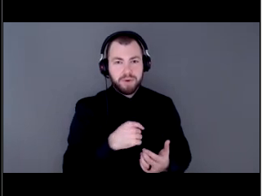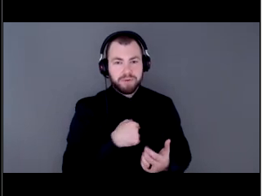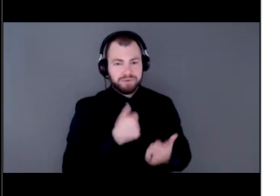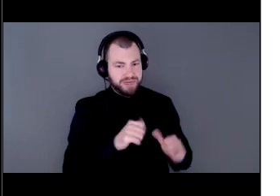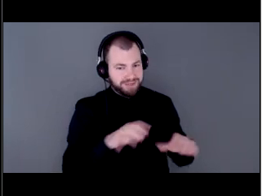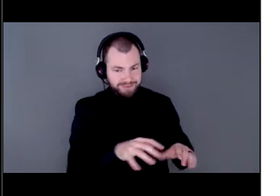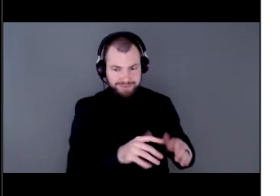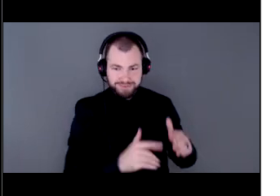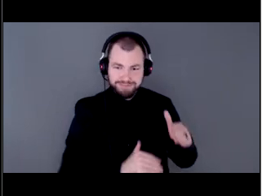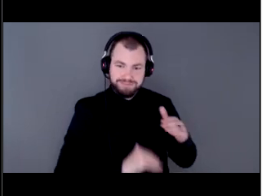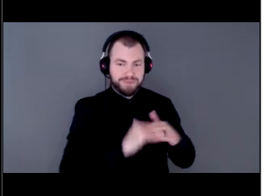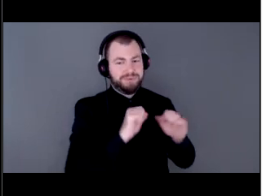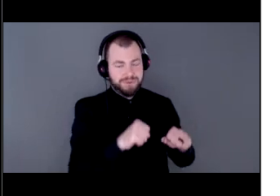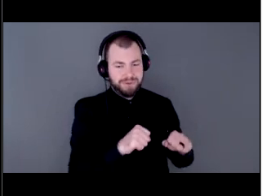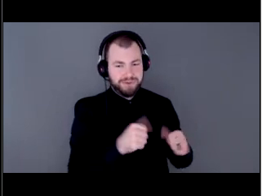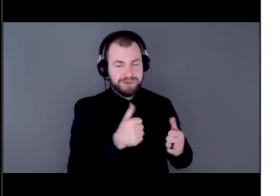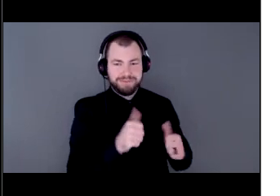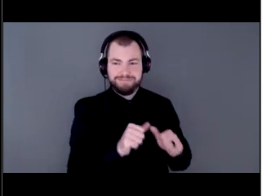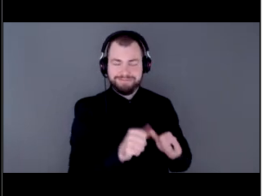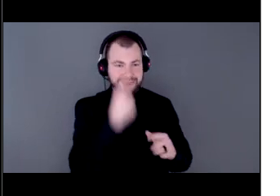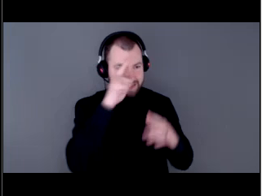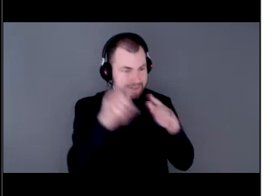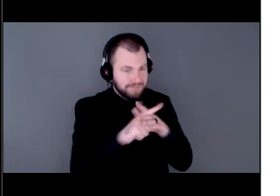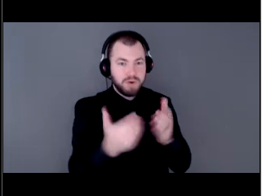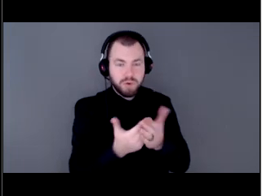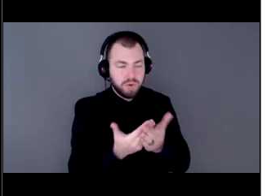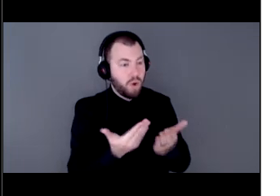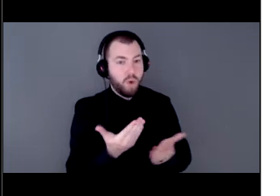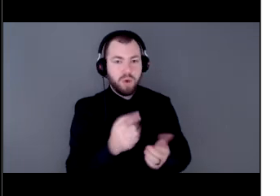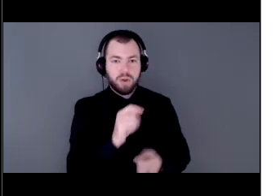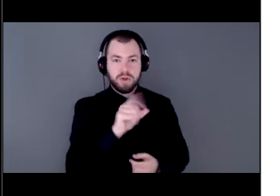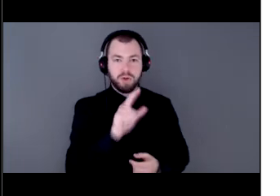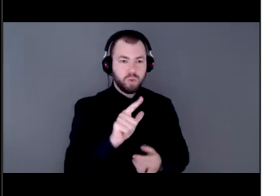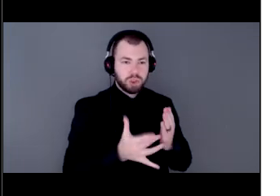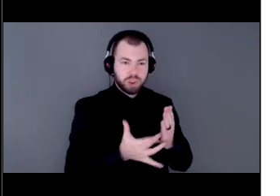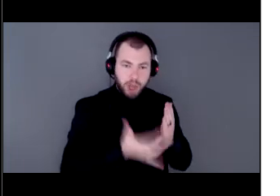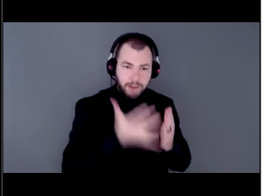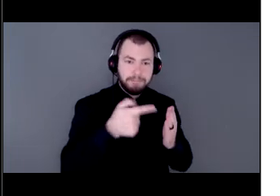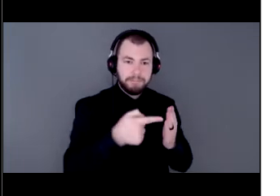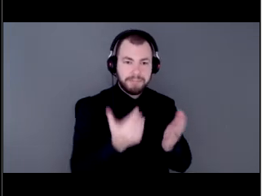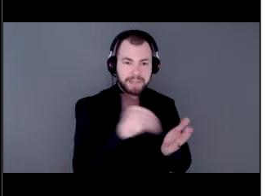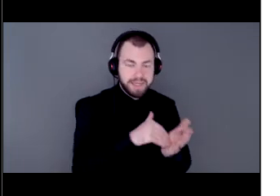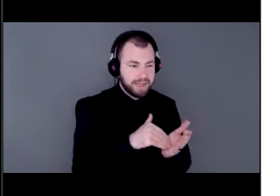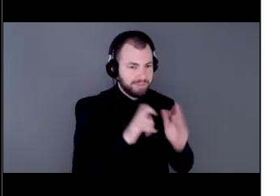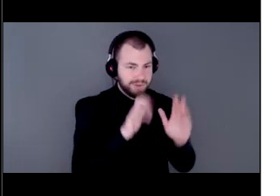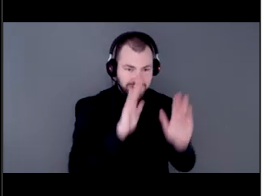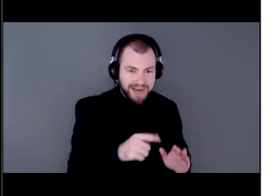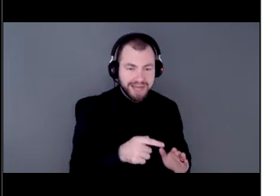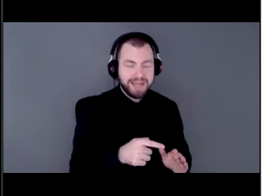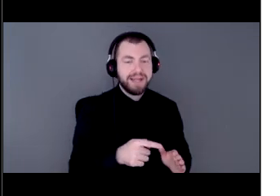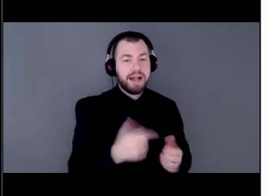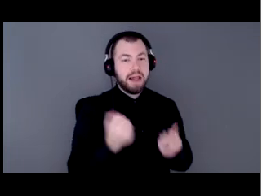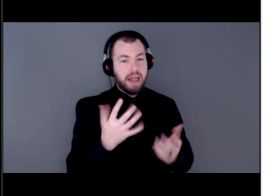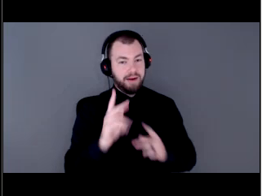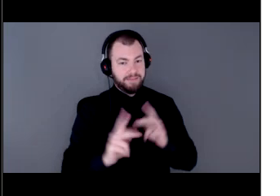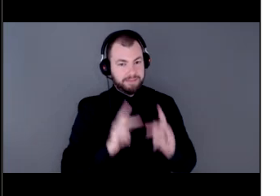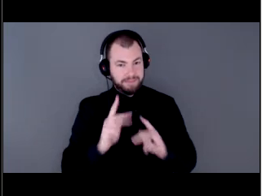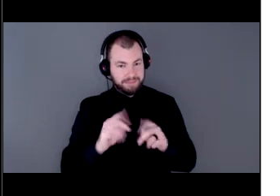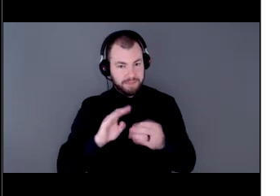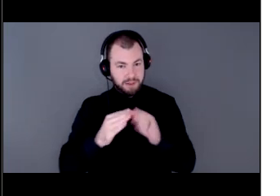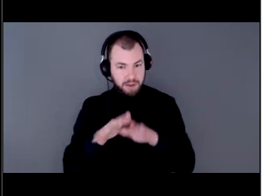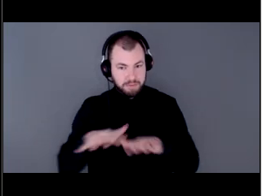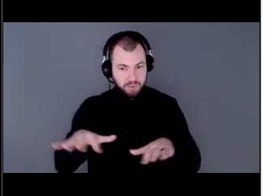of new things. Oh, we should have somebody to be able to sharpen tools. That would be great. And there's a lot of folks in the community who want to replicate that